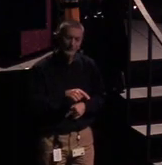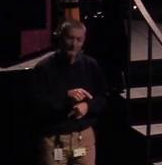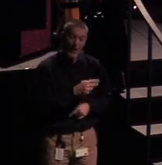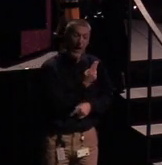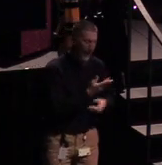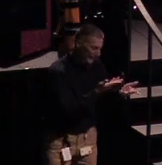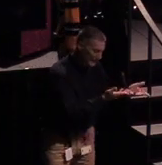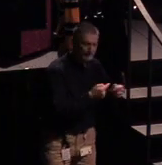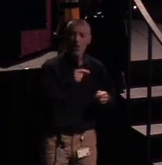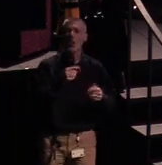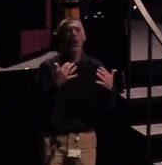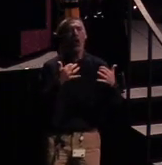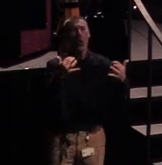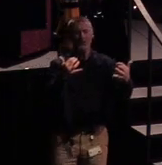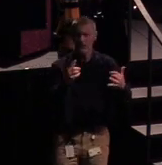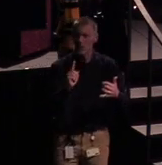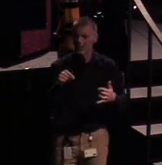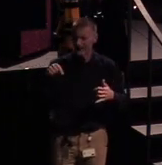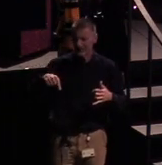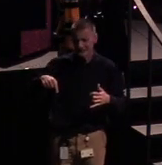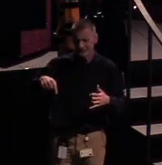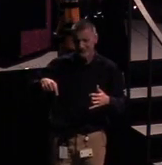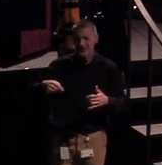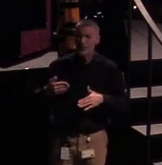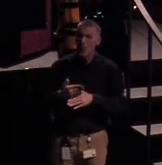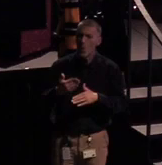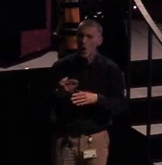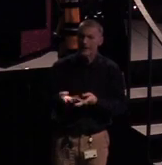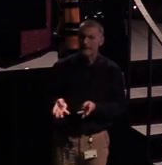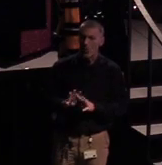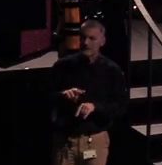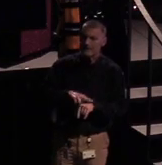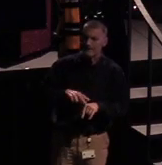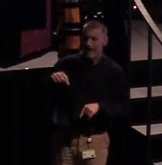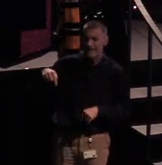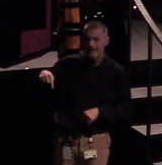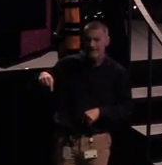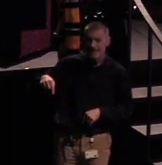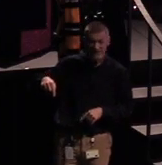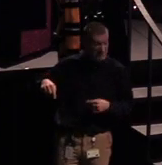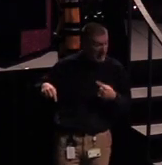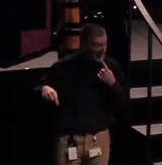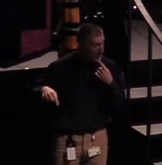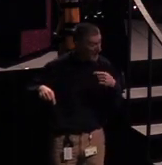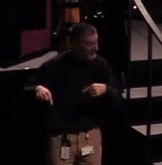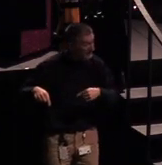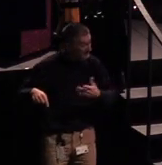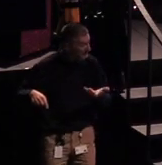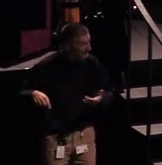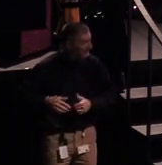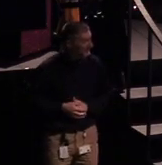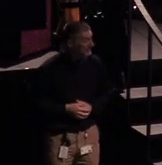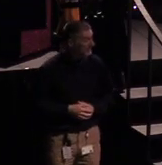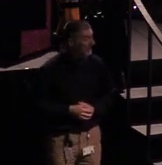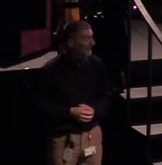about about the systems that affect everybody I just wondered if you've got any anything else to say about that